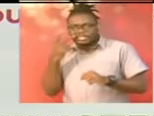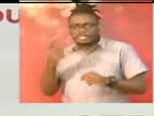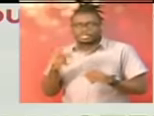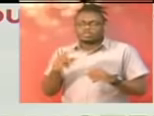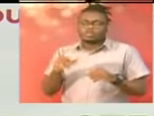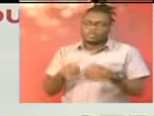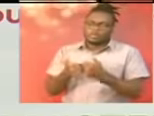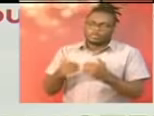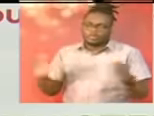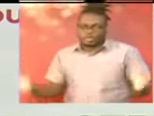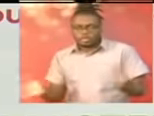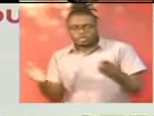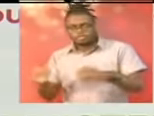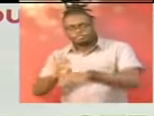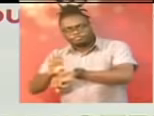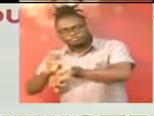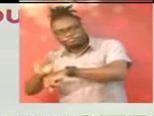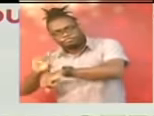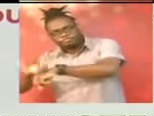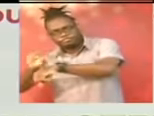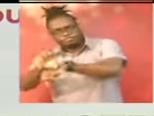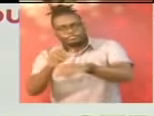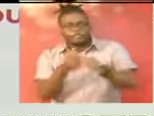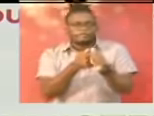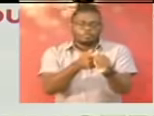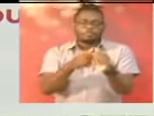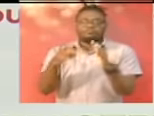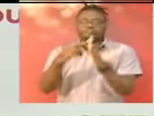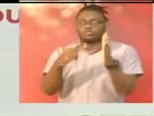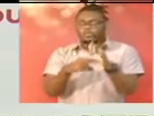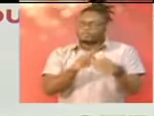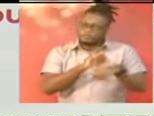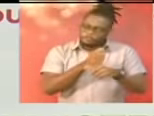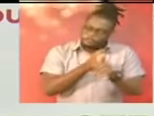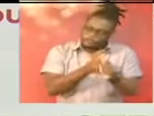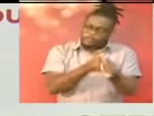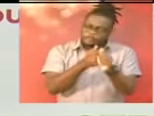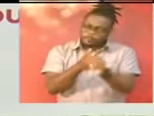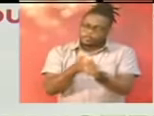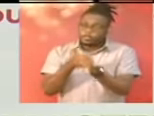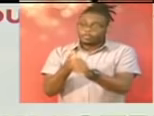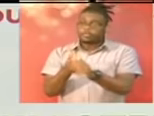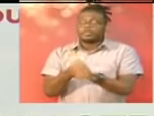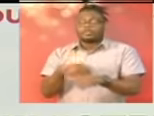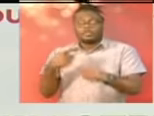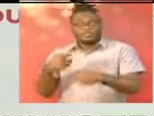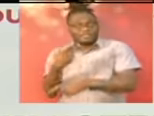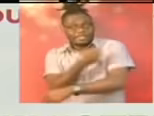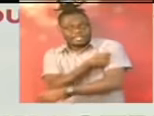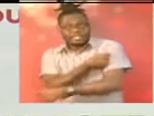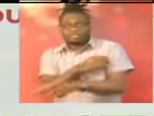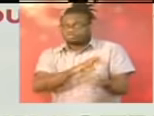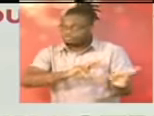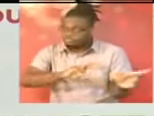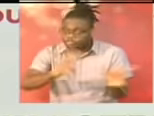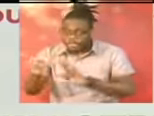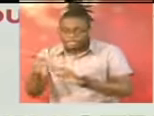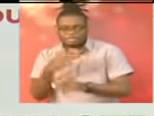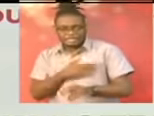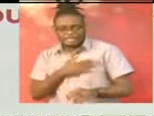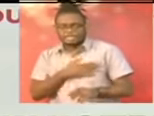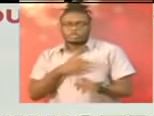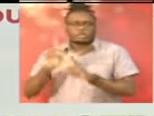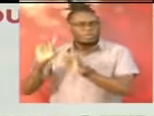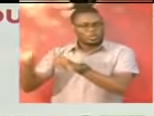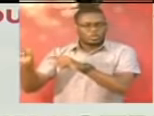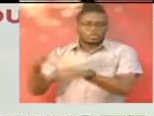entire population, as vaccines become available, to avail yourself of these vaccines, so that, again, we add an additional layer